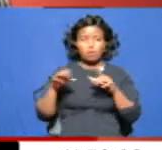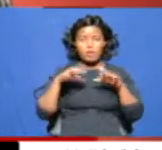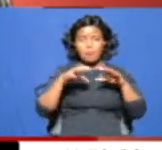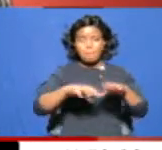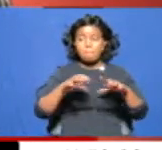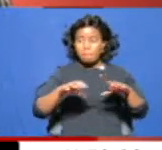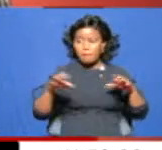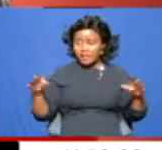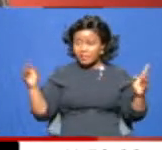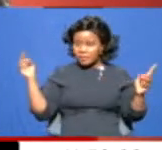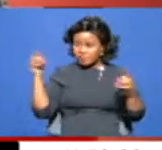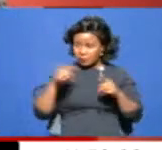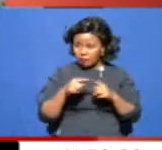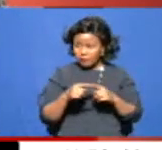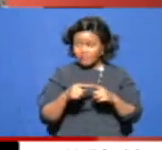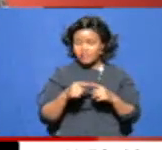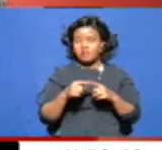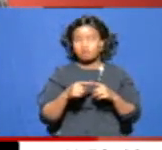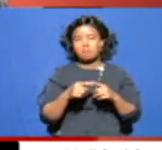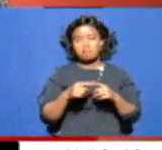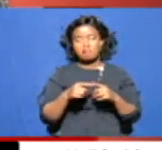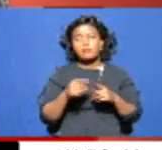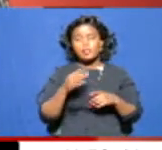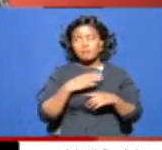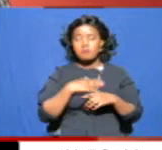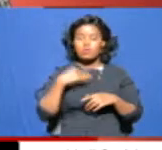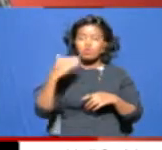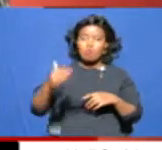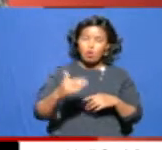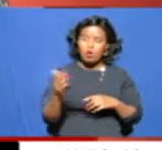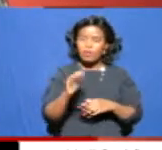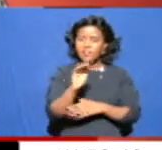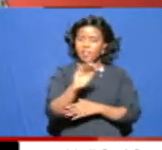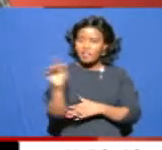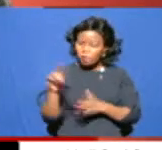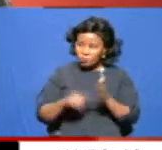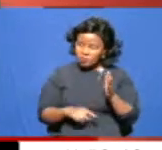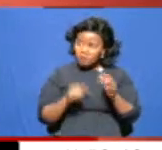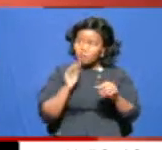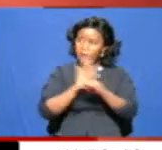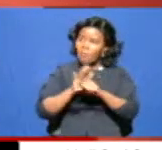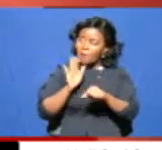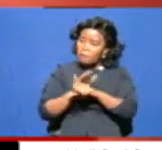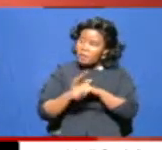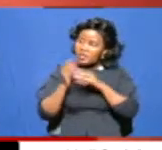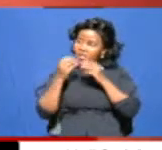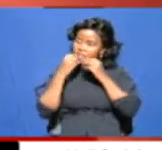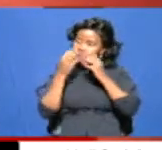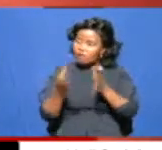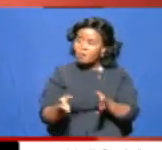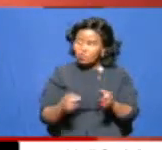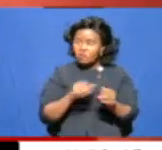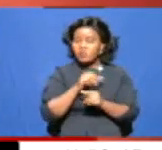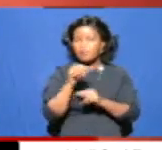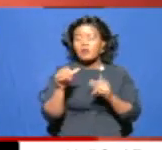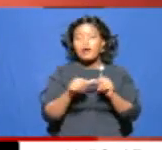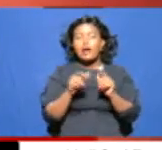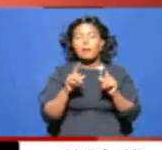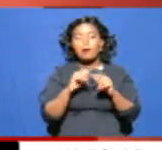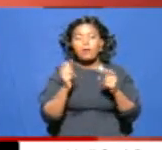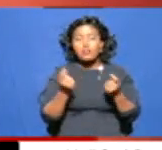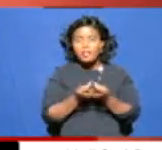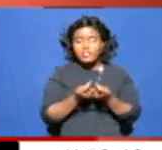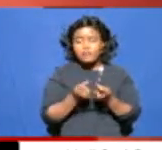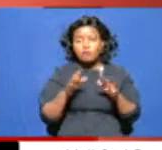always challenge. Because all we know, most of this information, if I need any information about a team or a club,